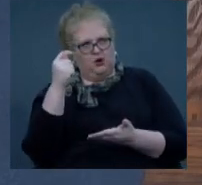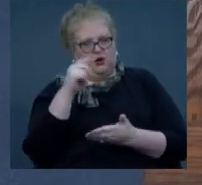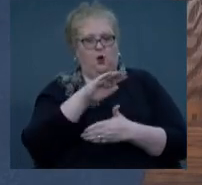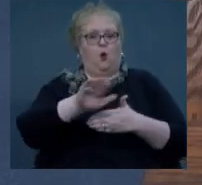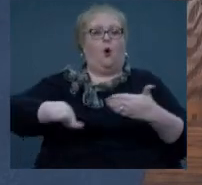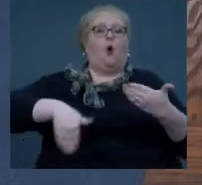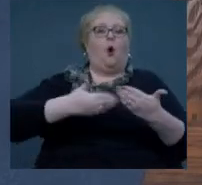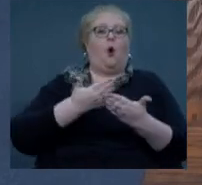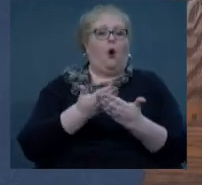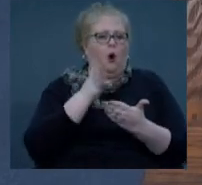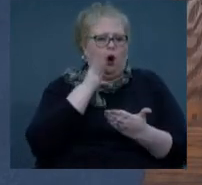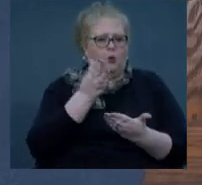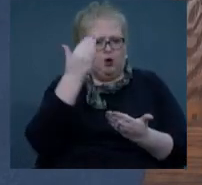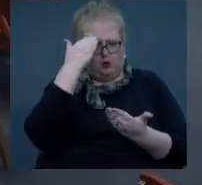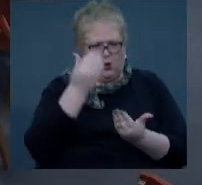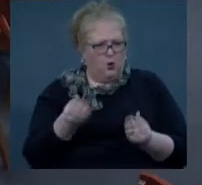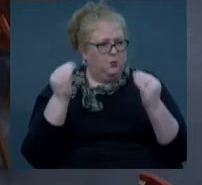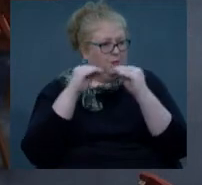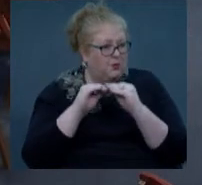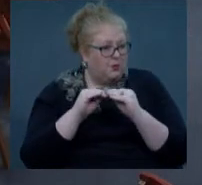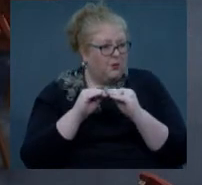more?